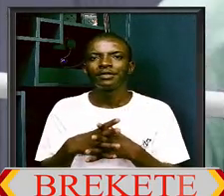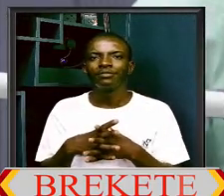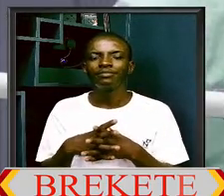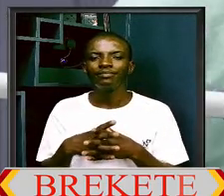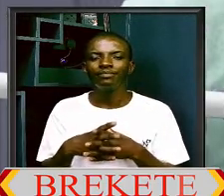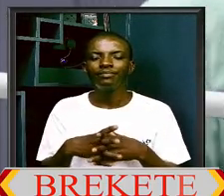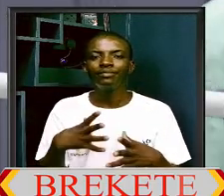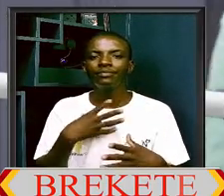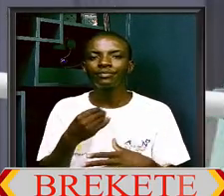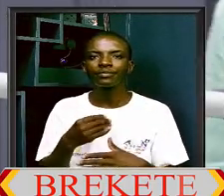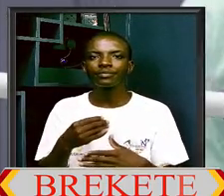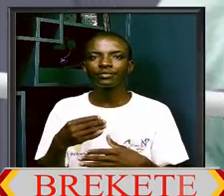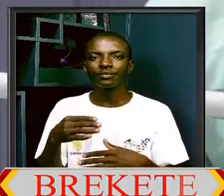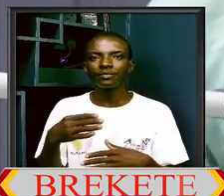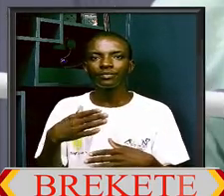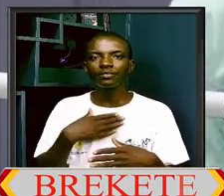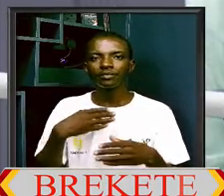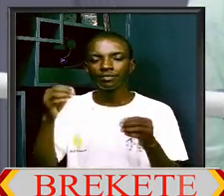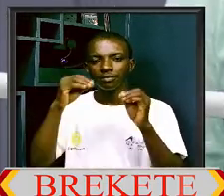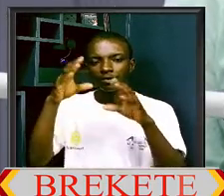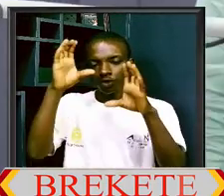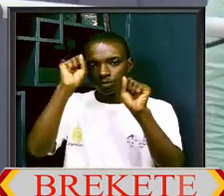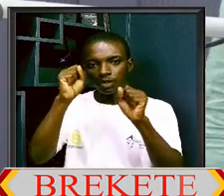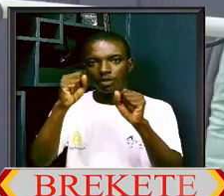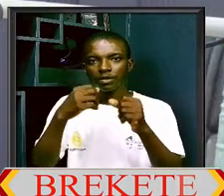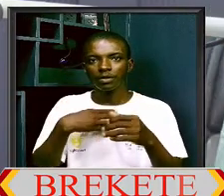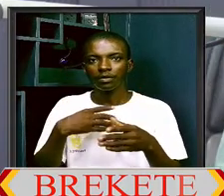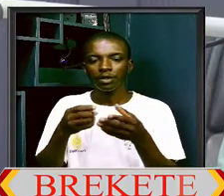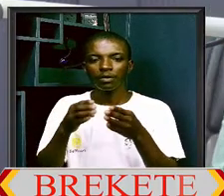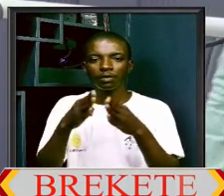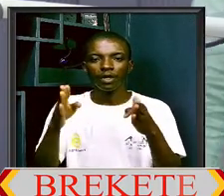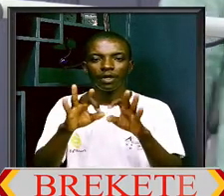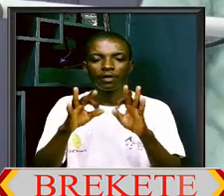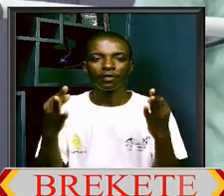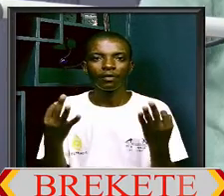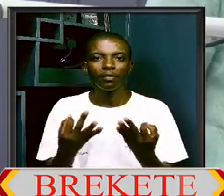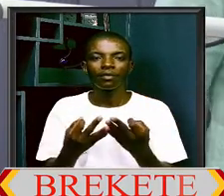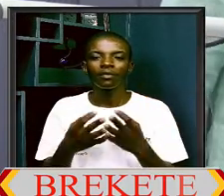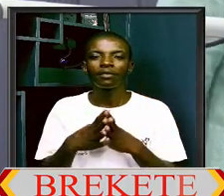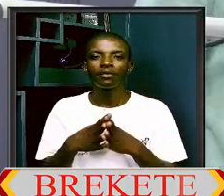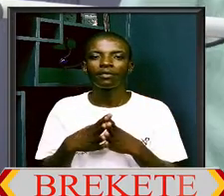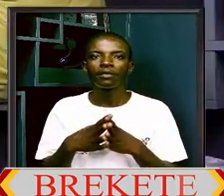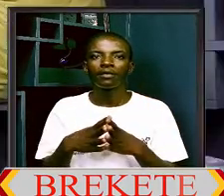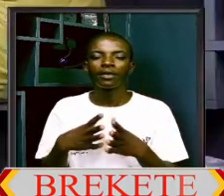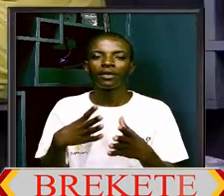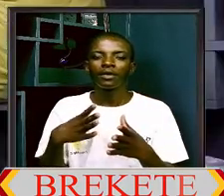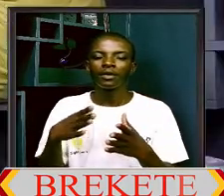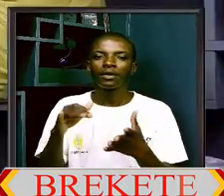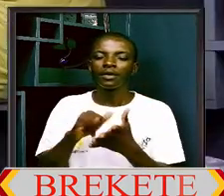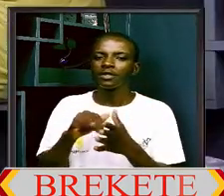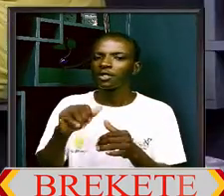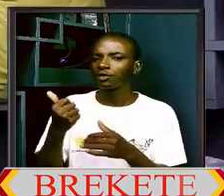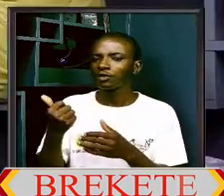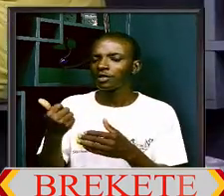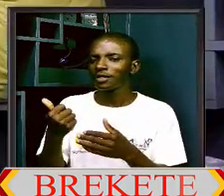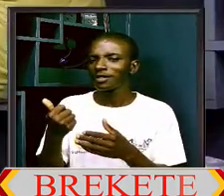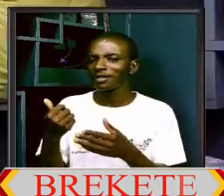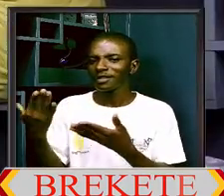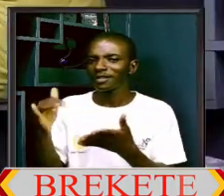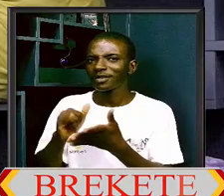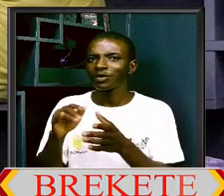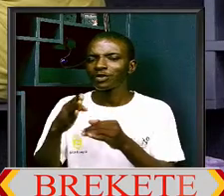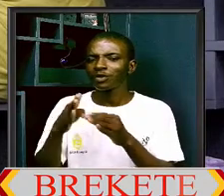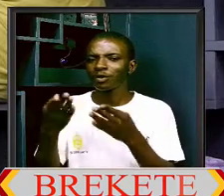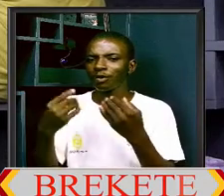Sam and uh my ordinary president and my great bre family I and another thing carry me come but you know once you